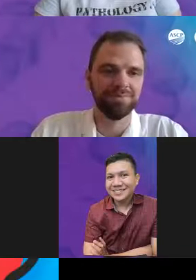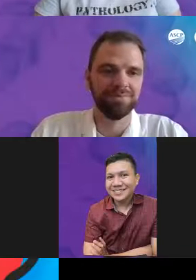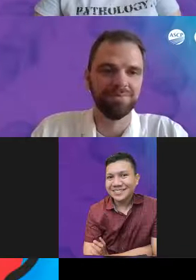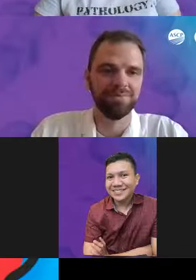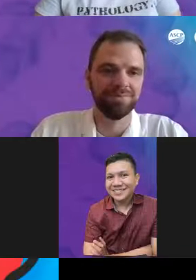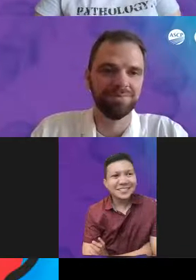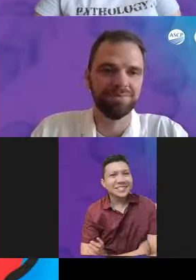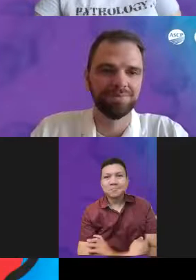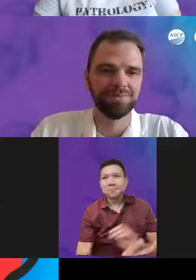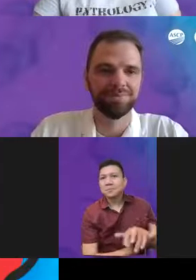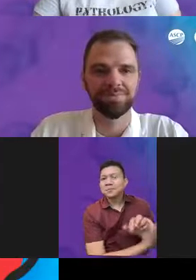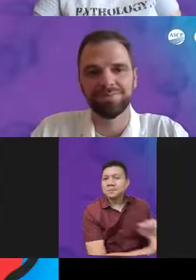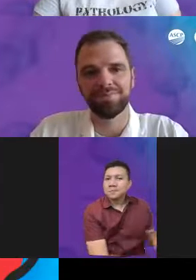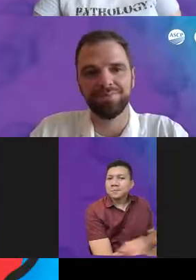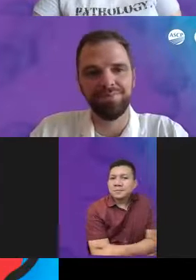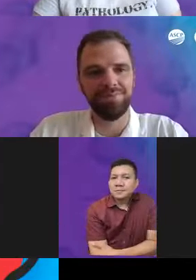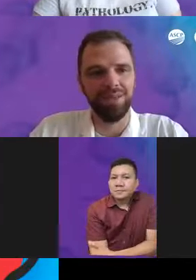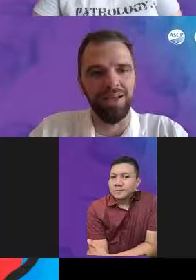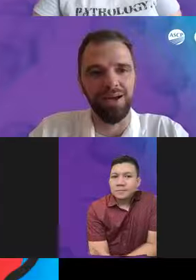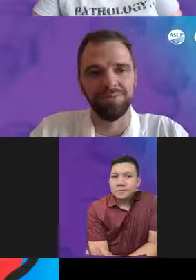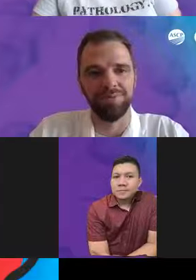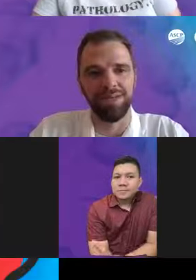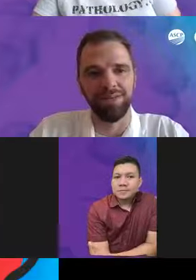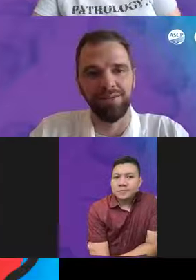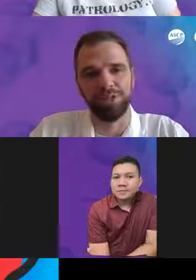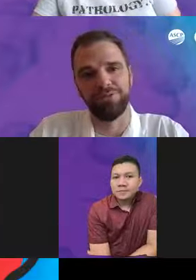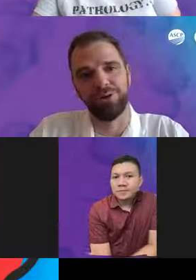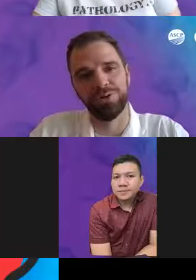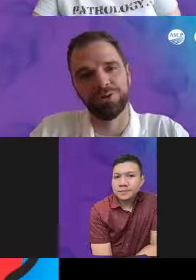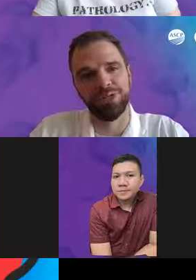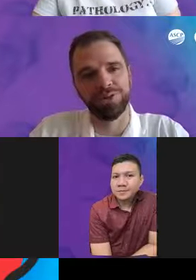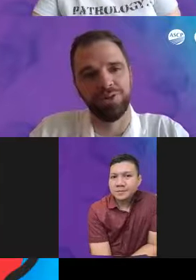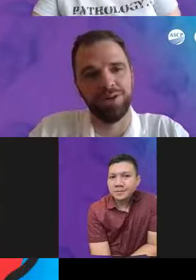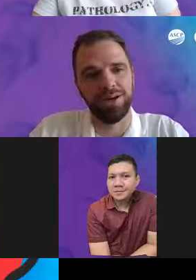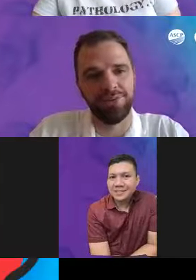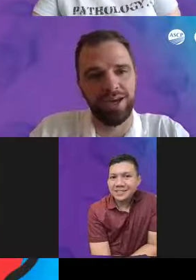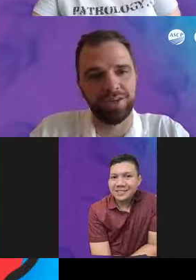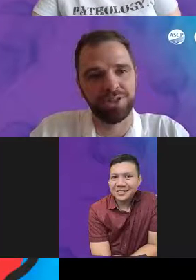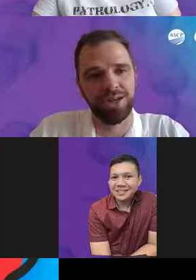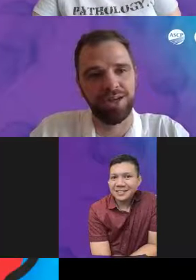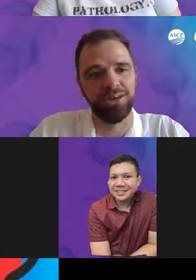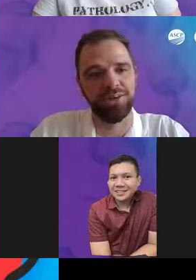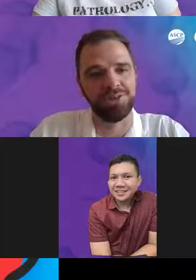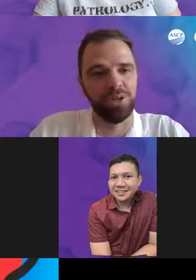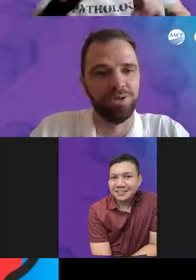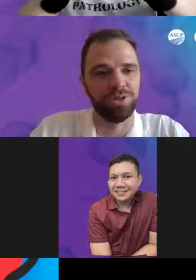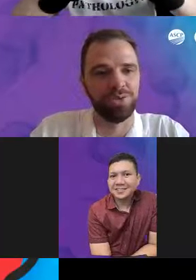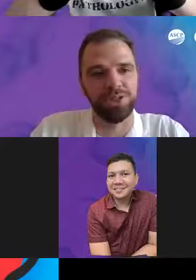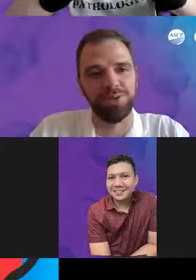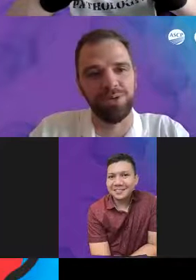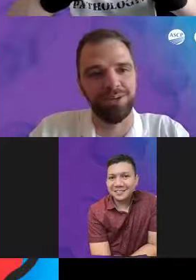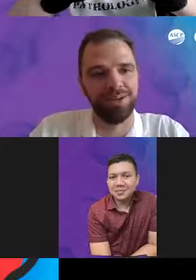sending them in. Anybody else have anything to say? And if you take photos, make sure you have the hashtag Cell